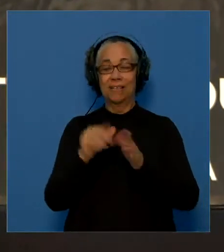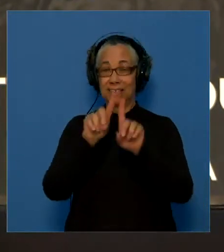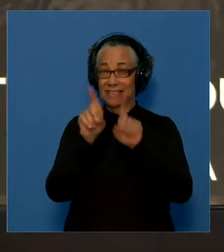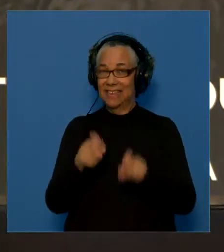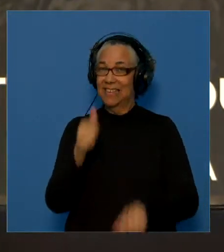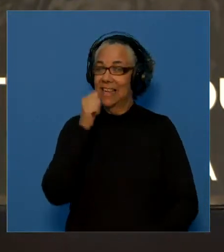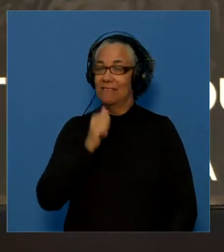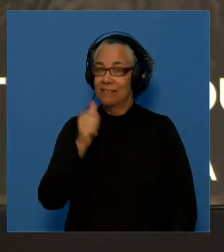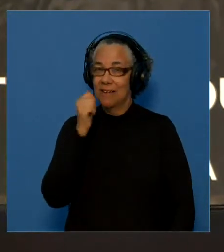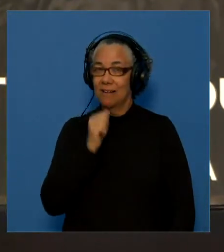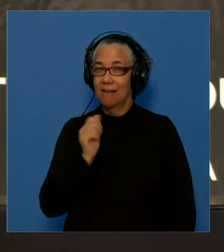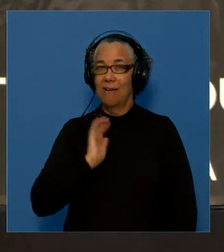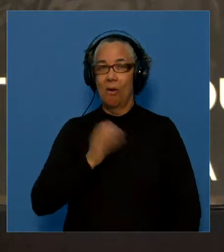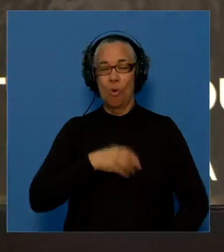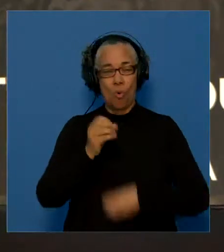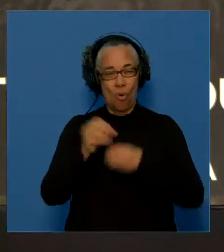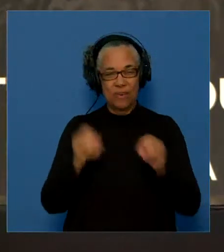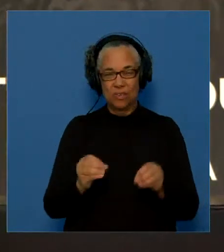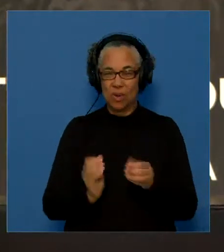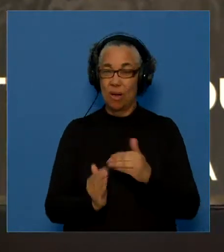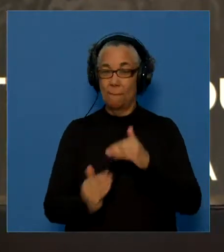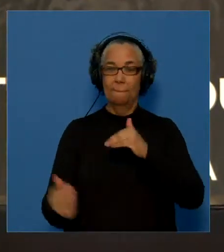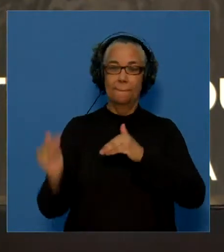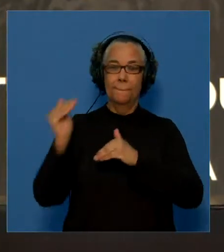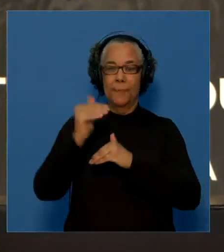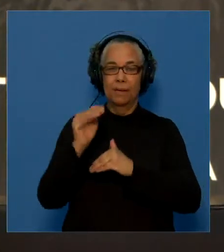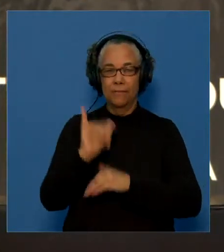are beating that average by making it up to